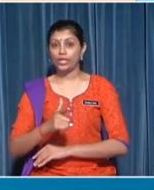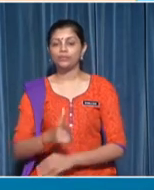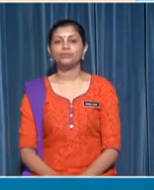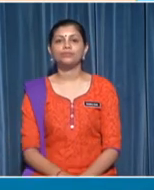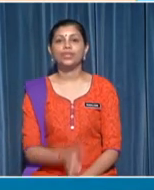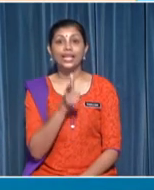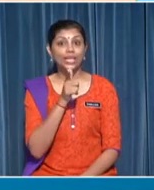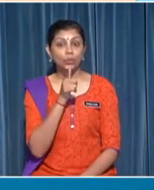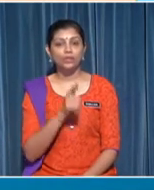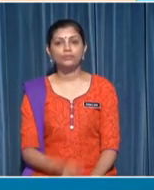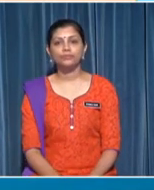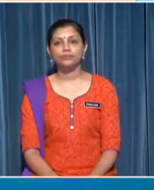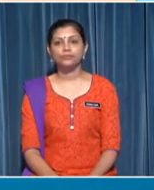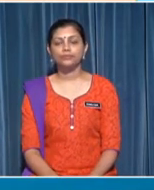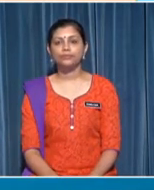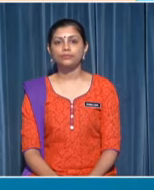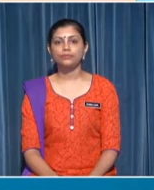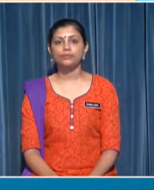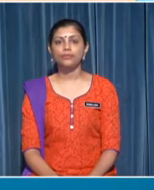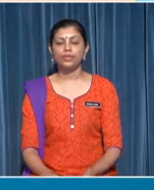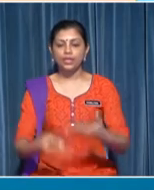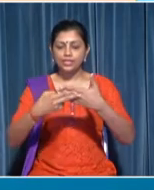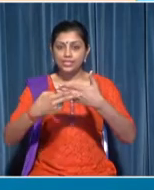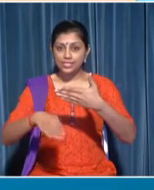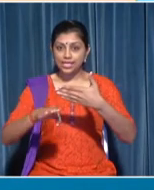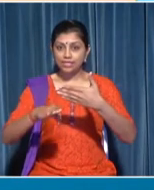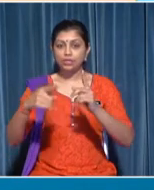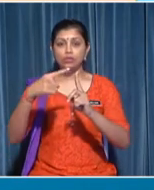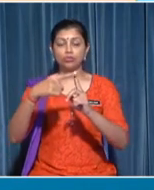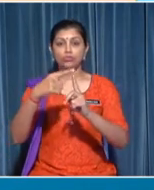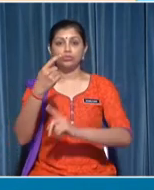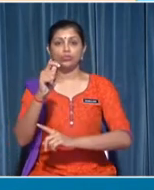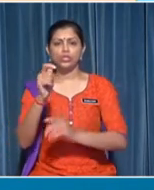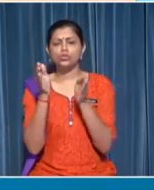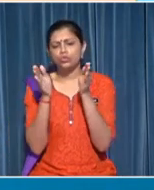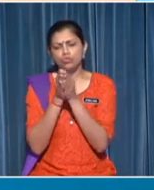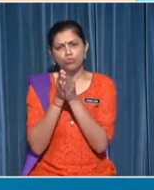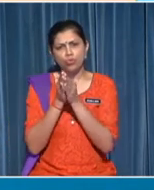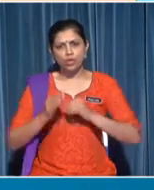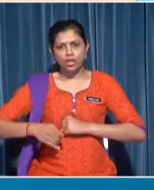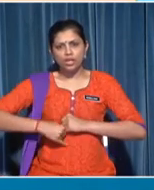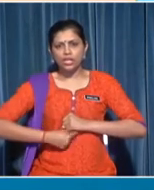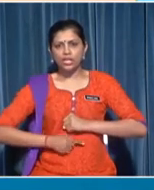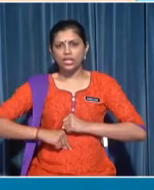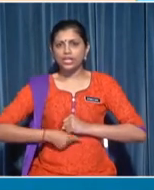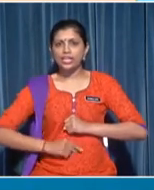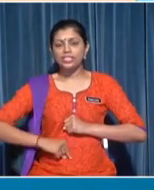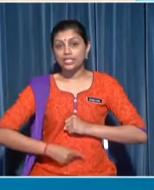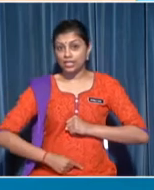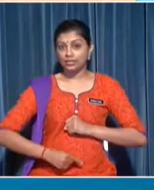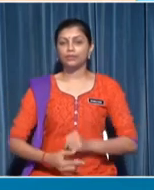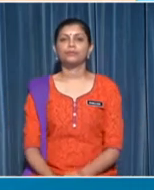be then sent from the stomach into the small intestine. Our